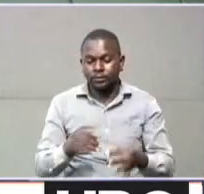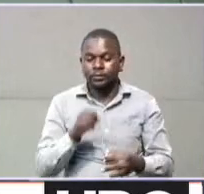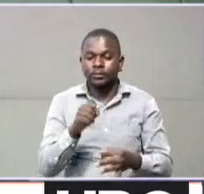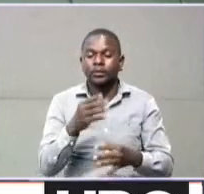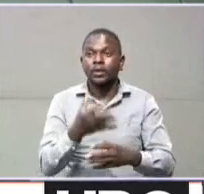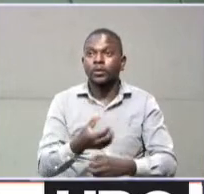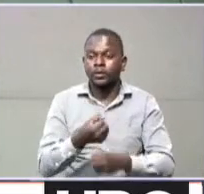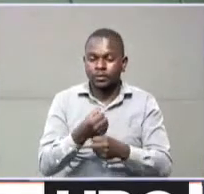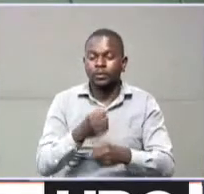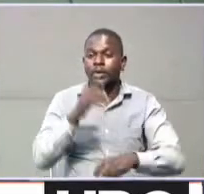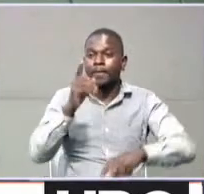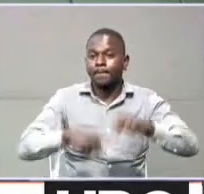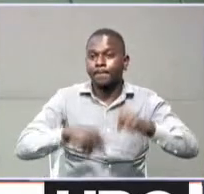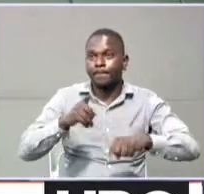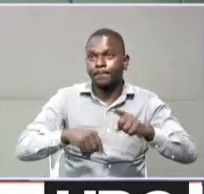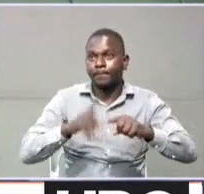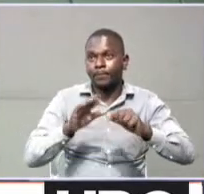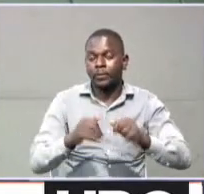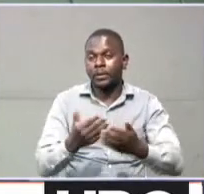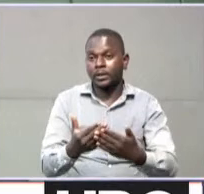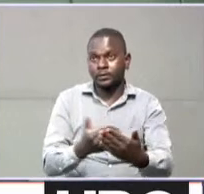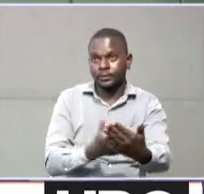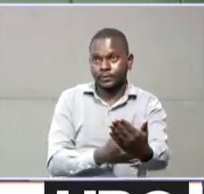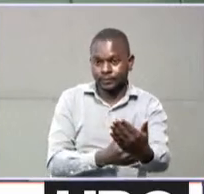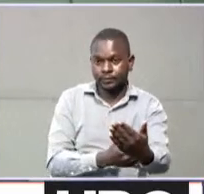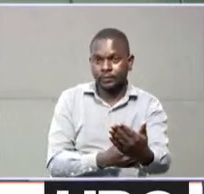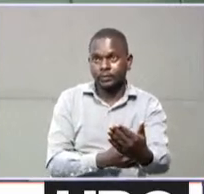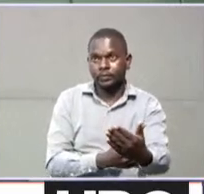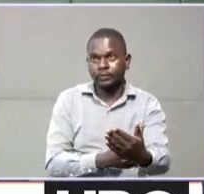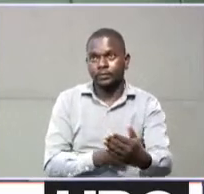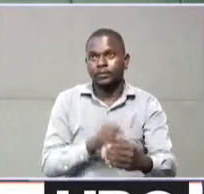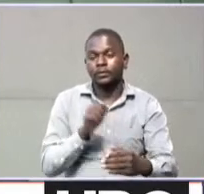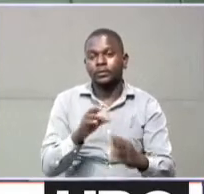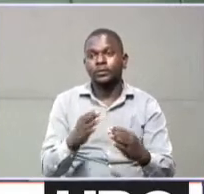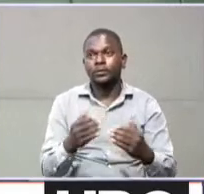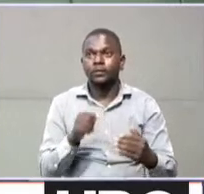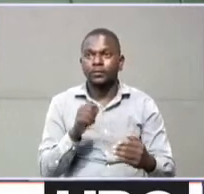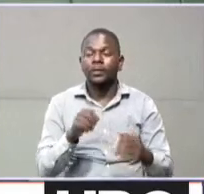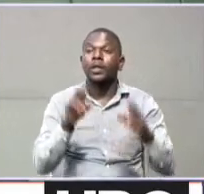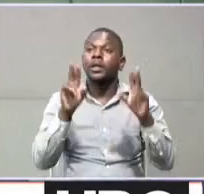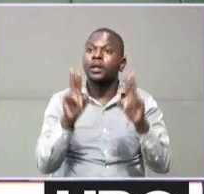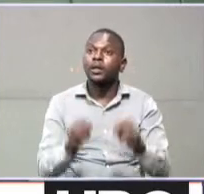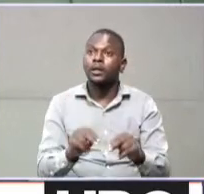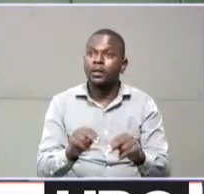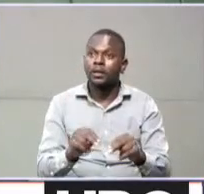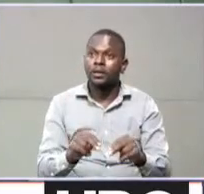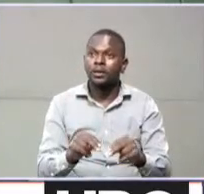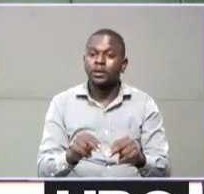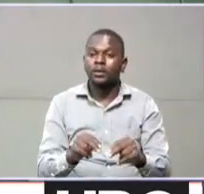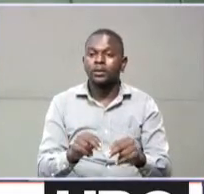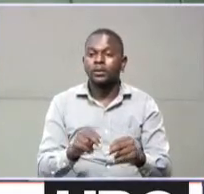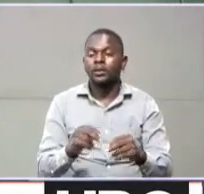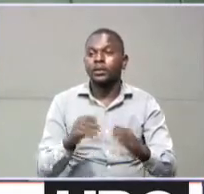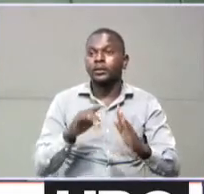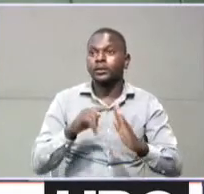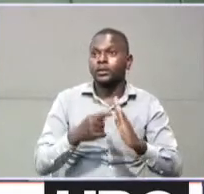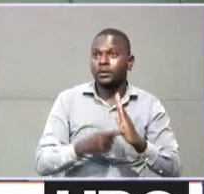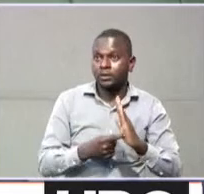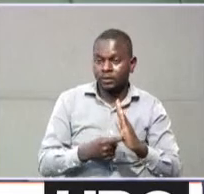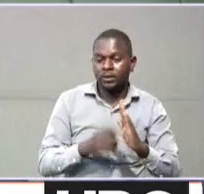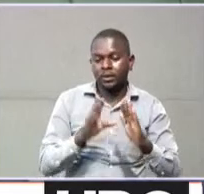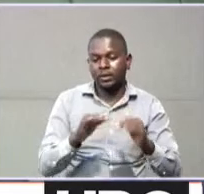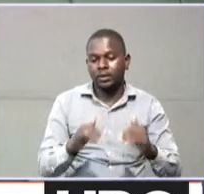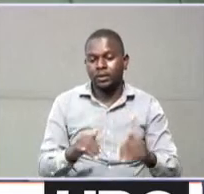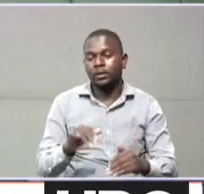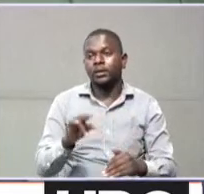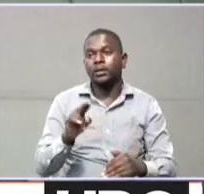of the party we can state in a inequality that you know and in no uncertain terms that neither